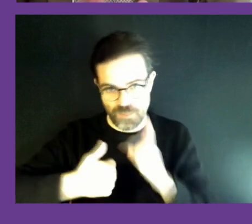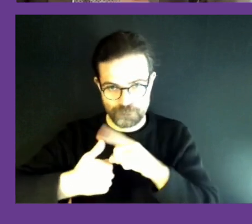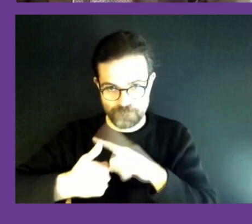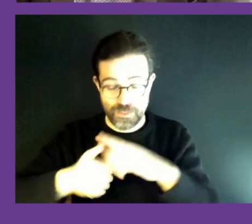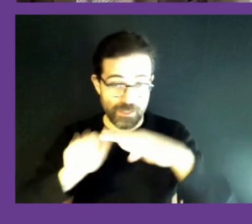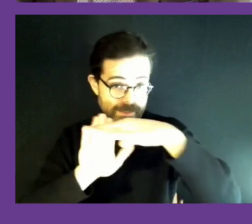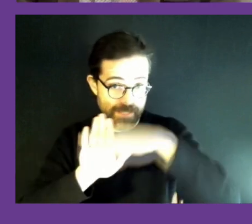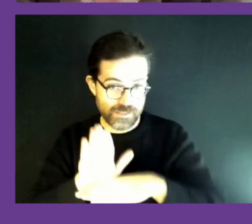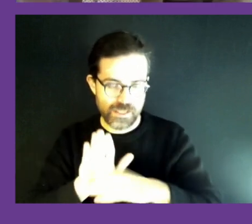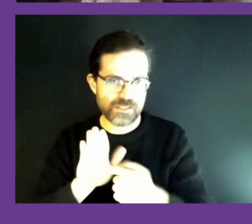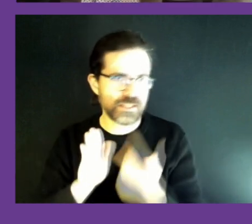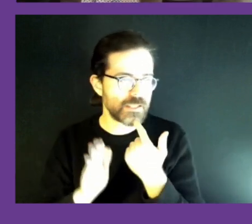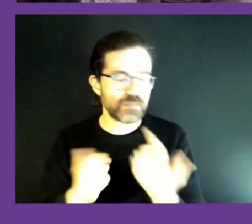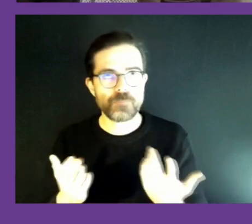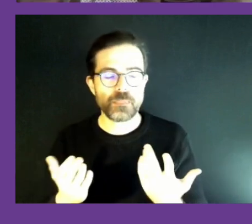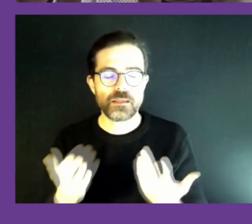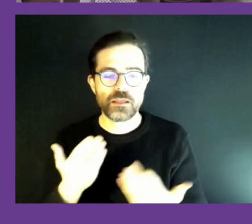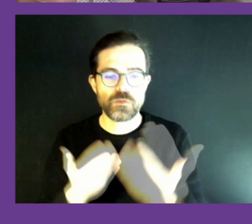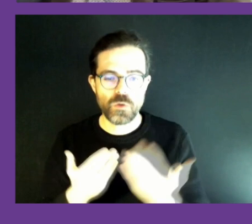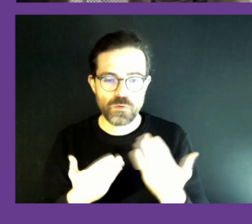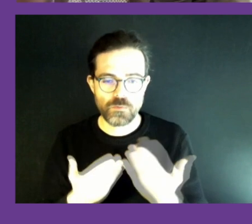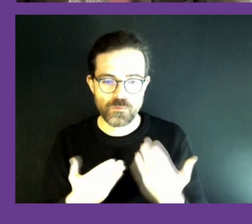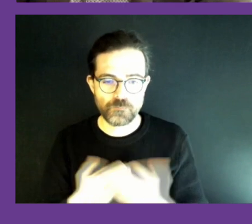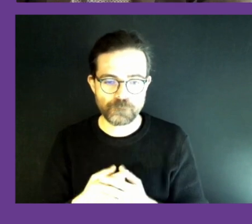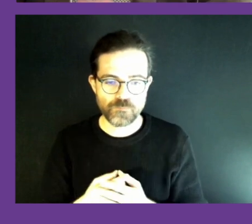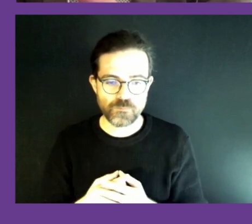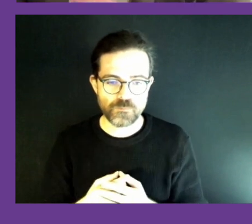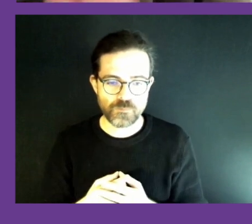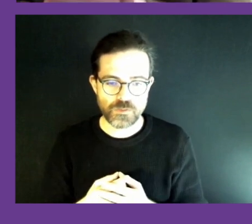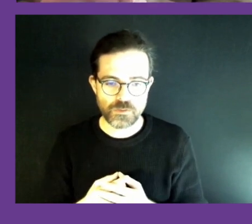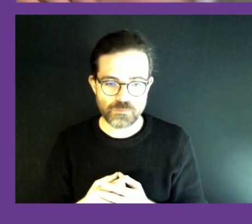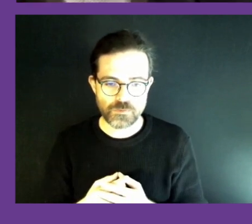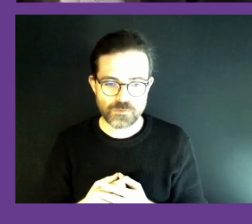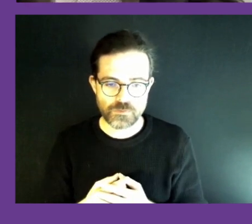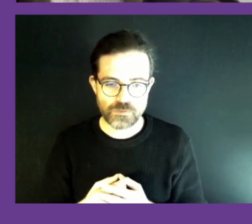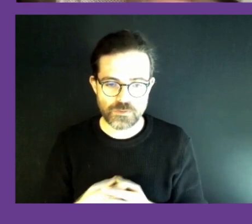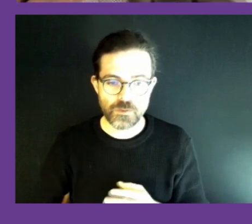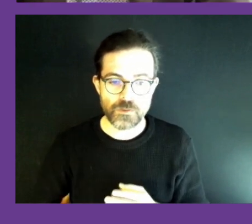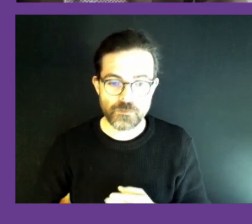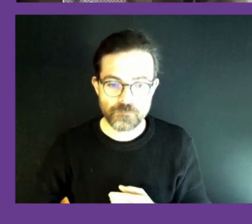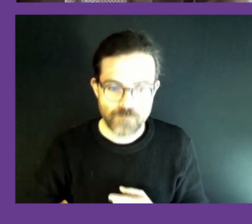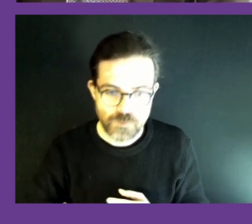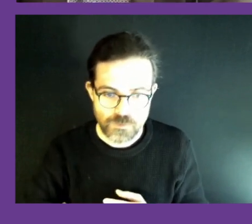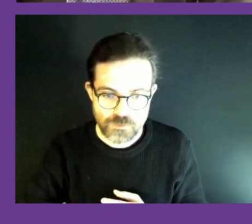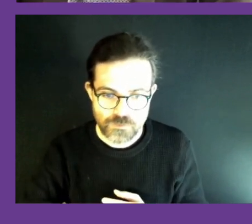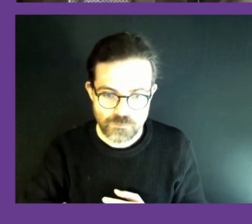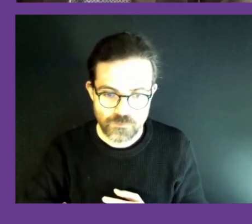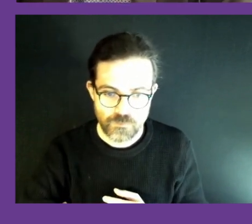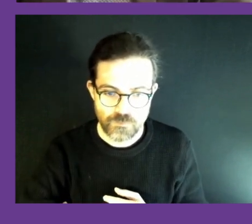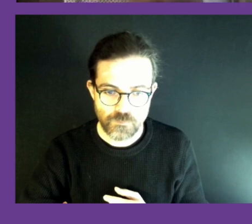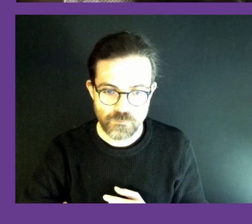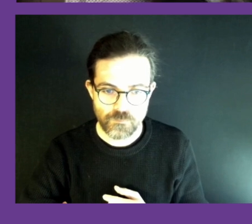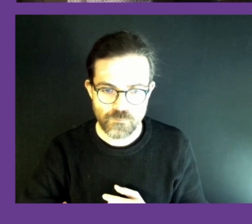provide a common language to measure, to evaluate performance, to describe the different technical